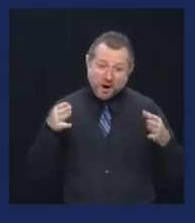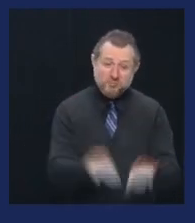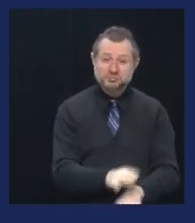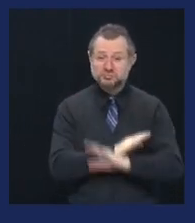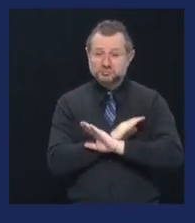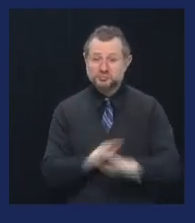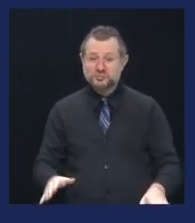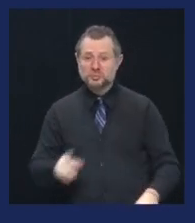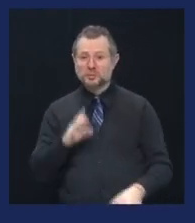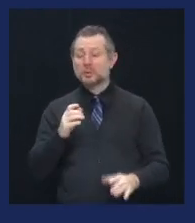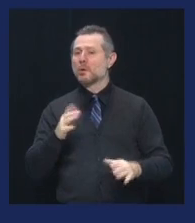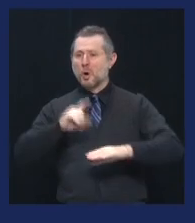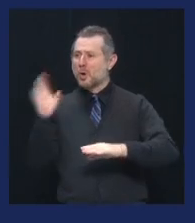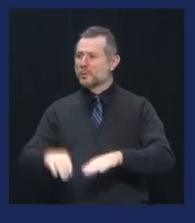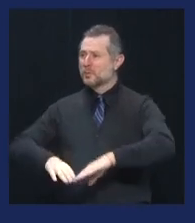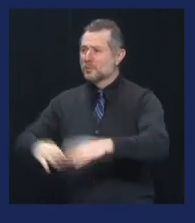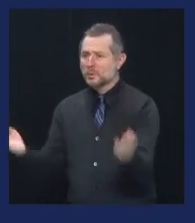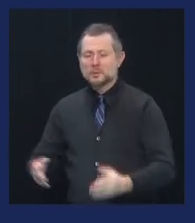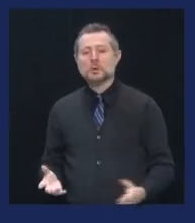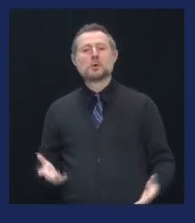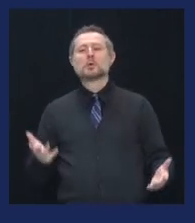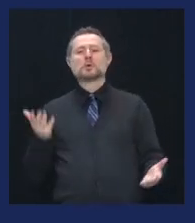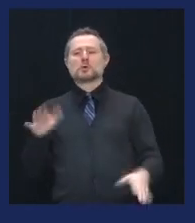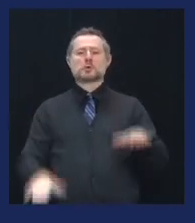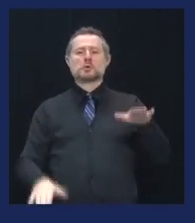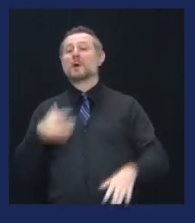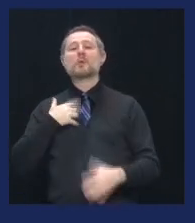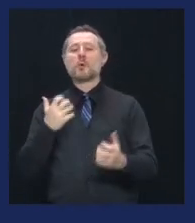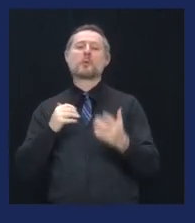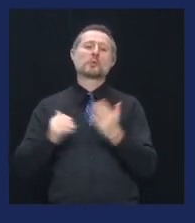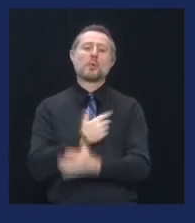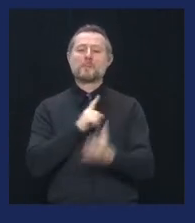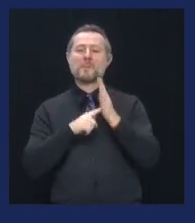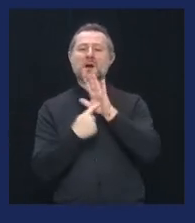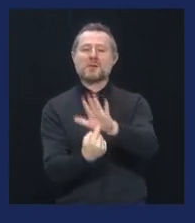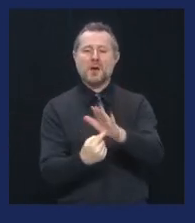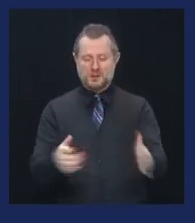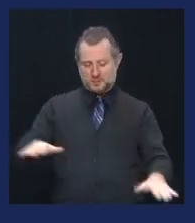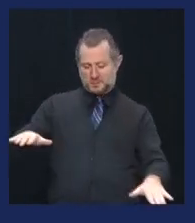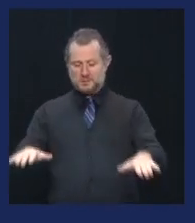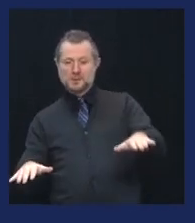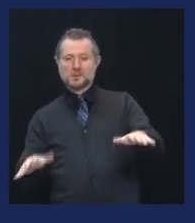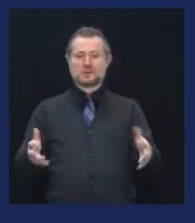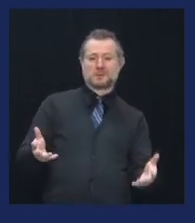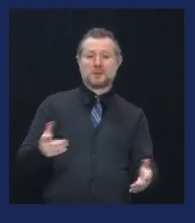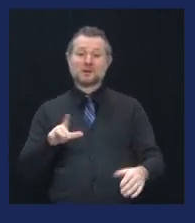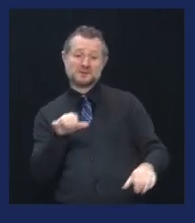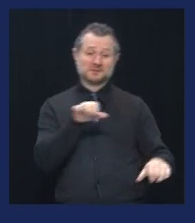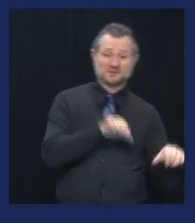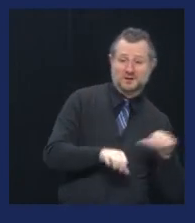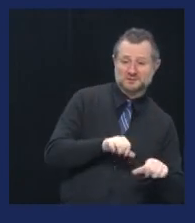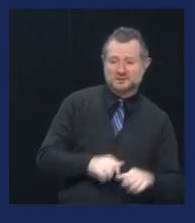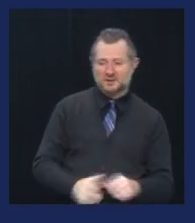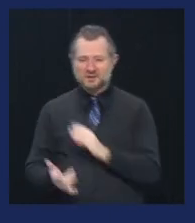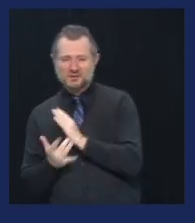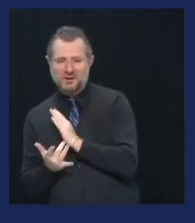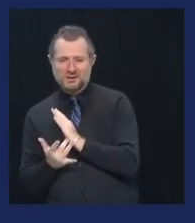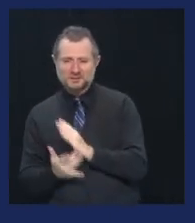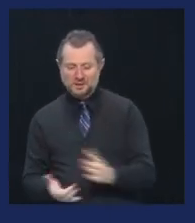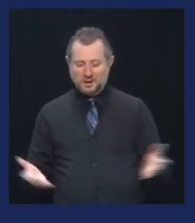new model of balance where we use science and technology to reopen the economy